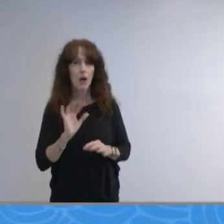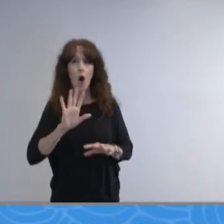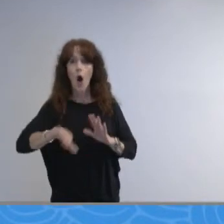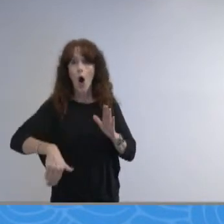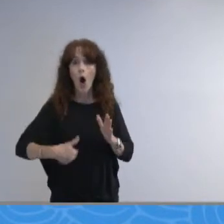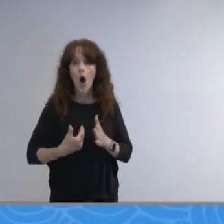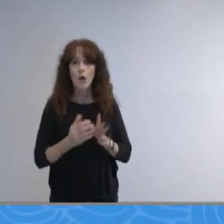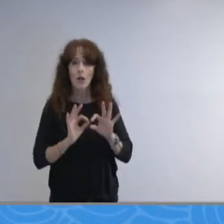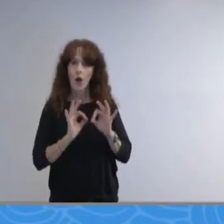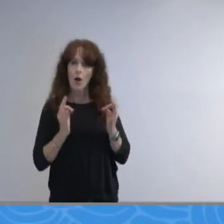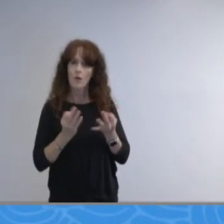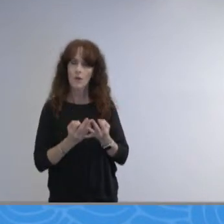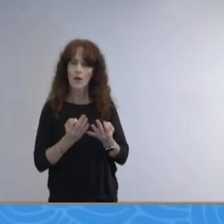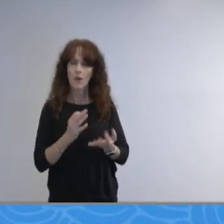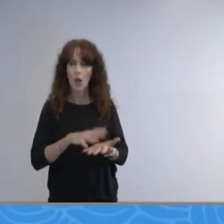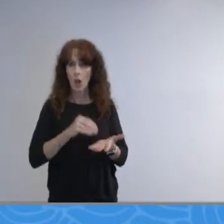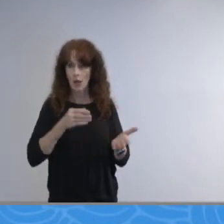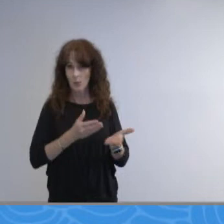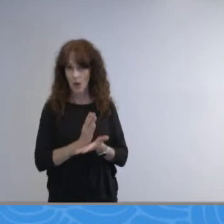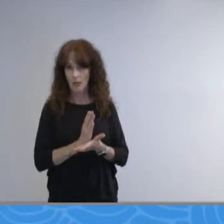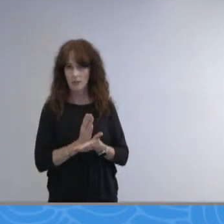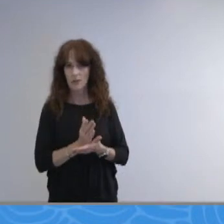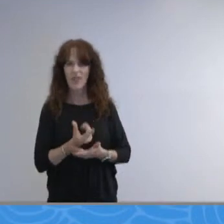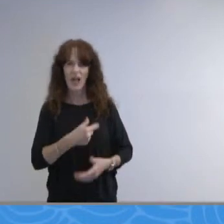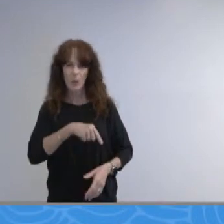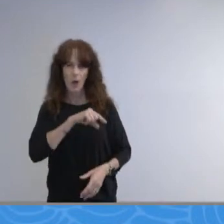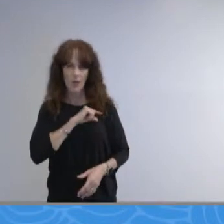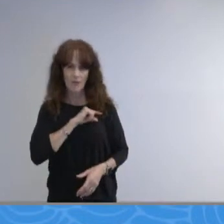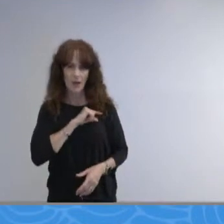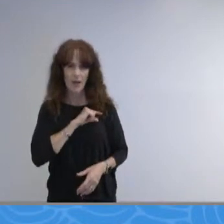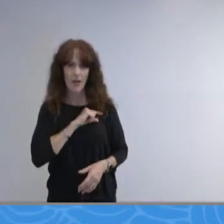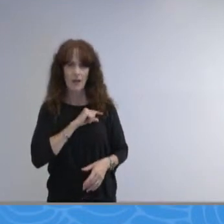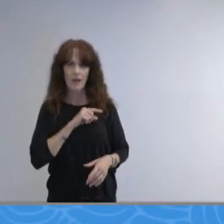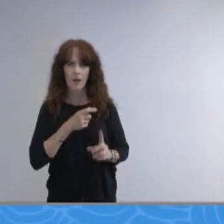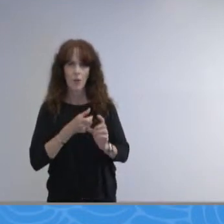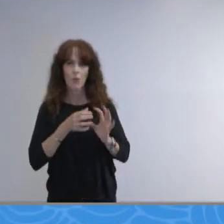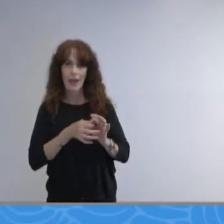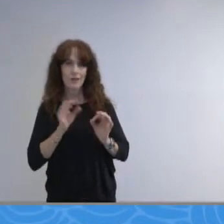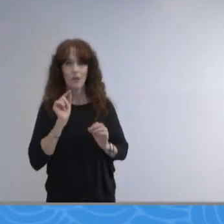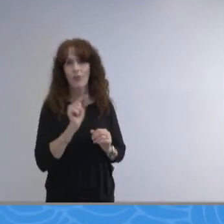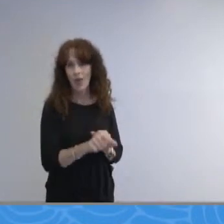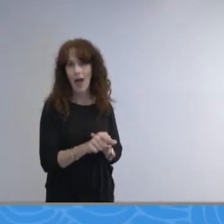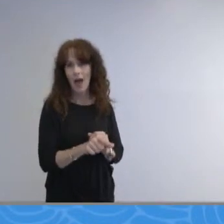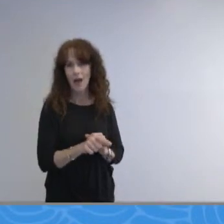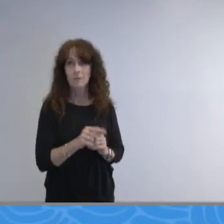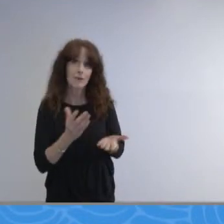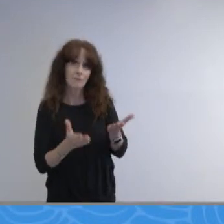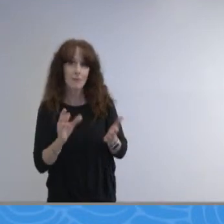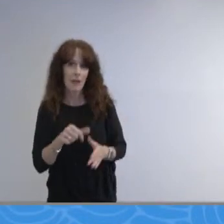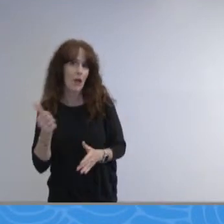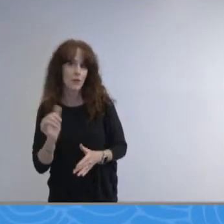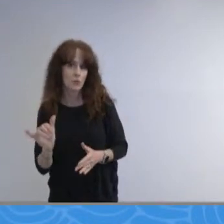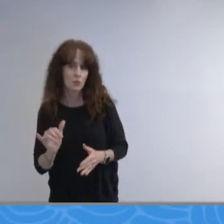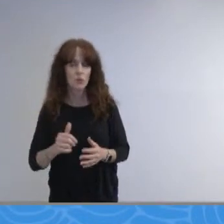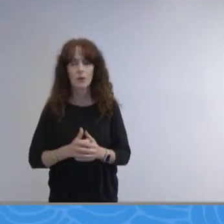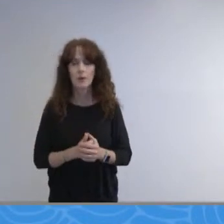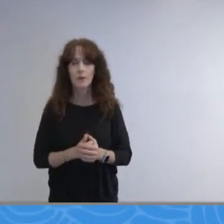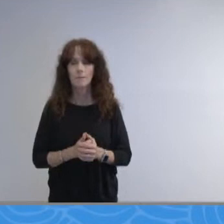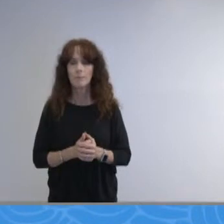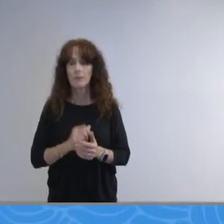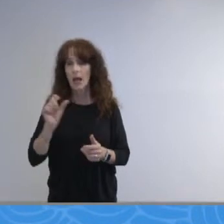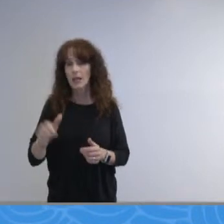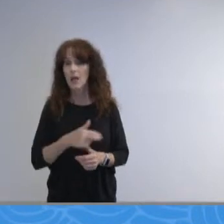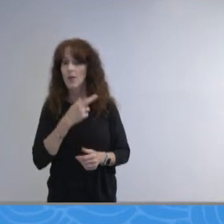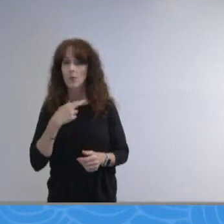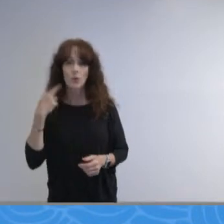families who come to Learning Rights and get our help qualify on this basis, if not others. You can see that another